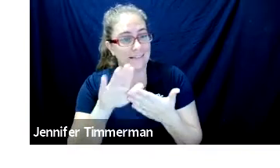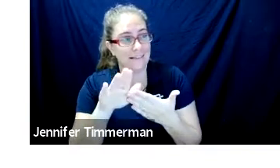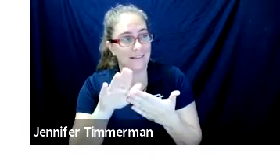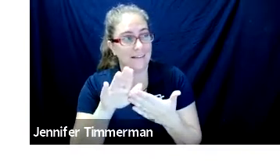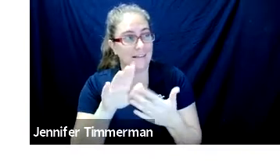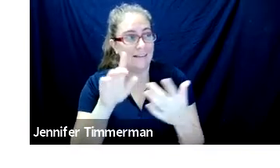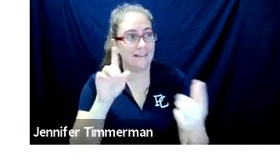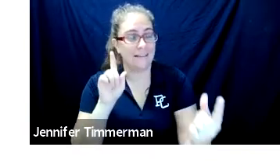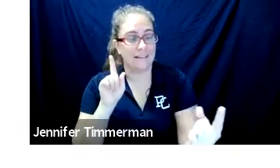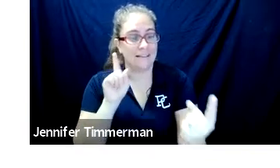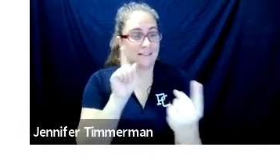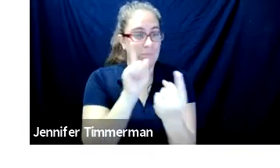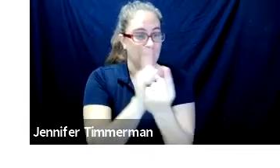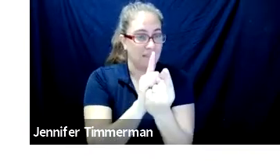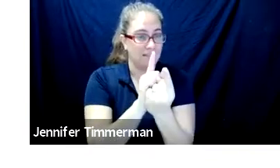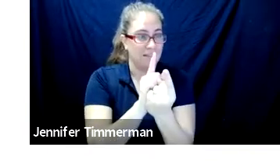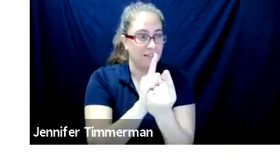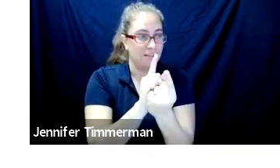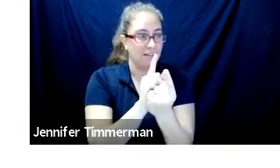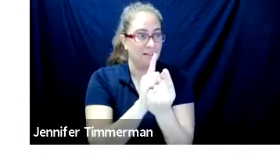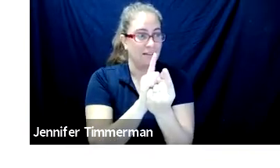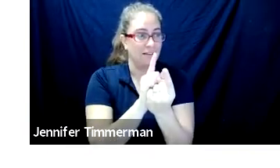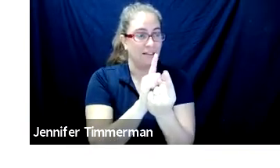nice to meet